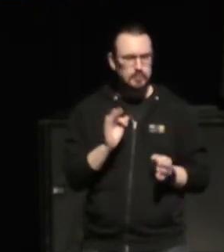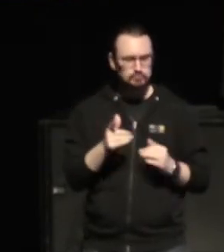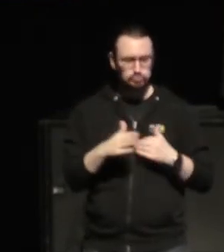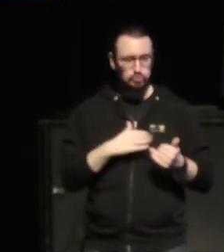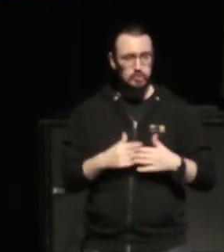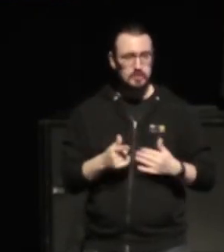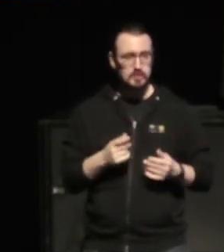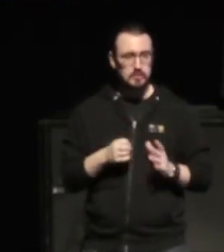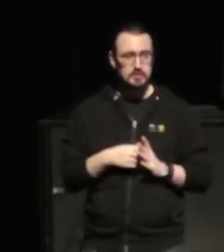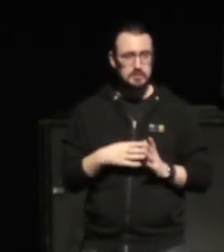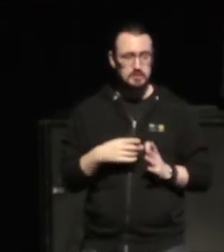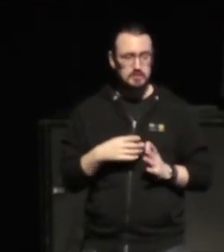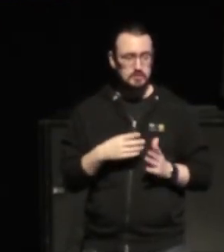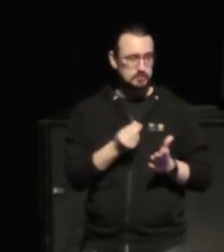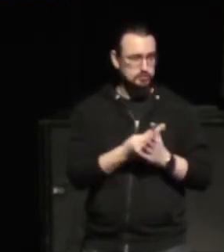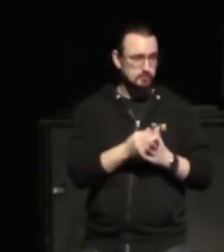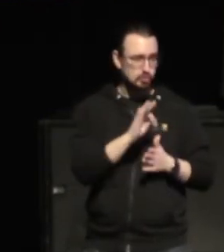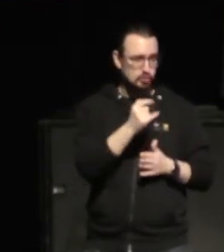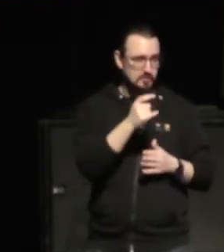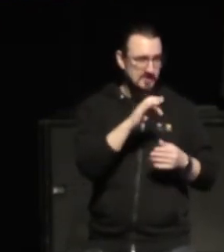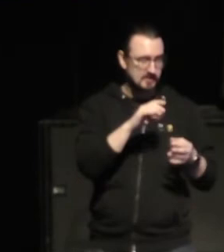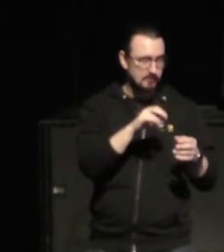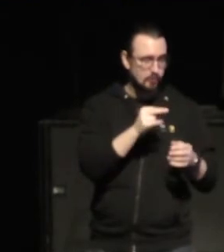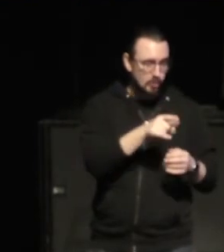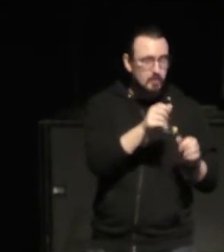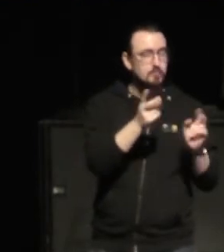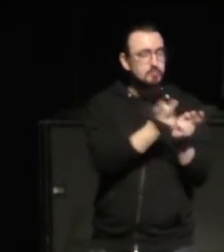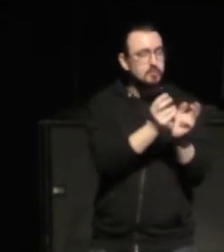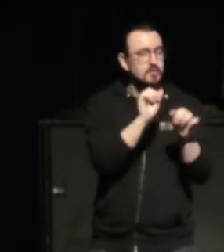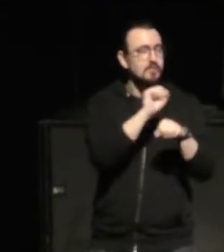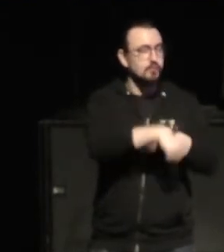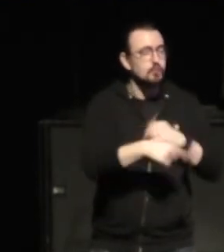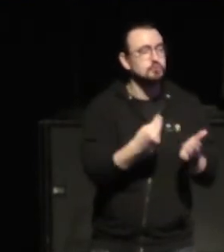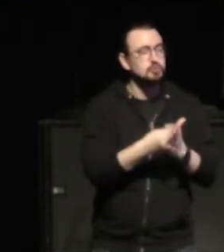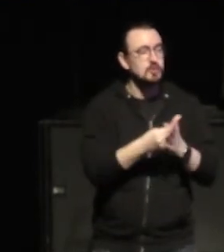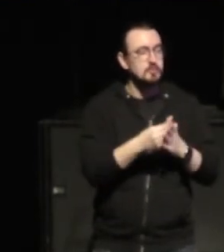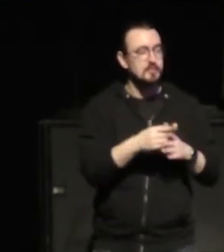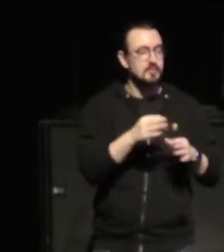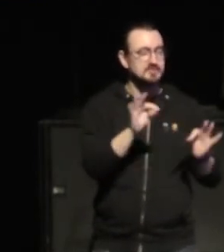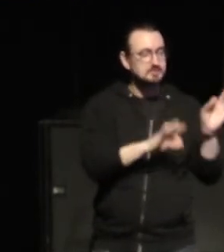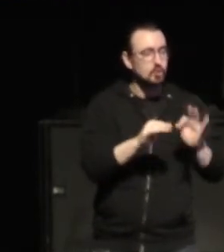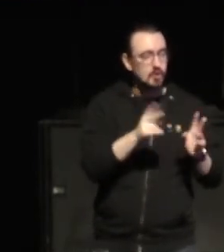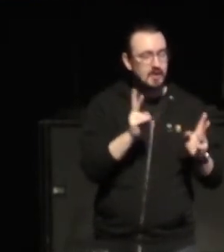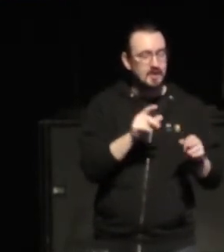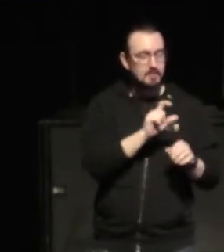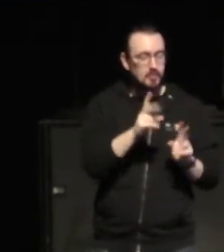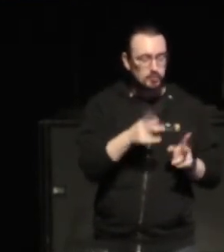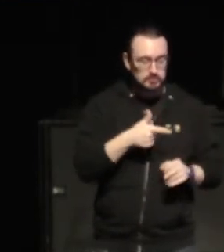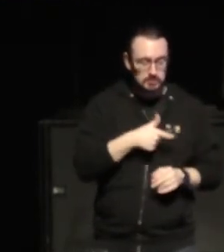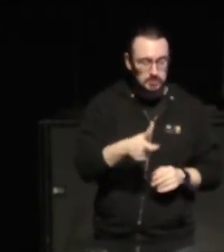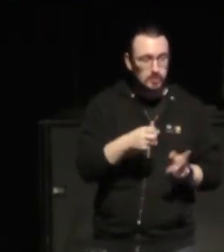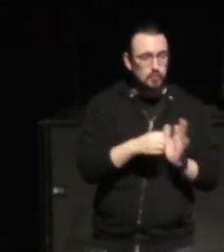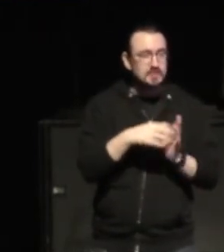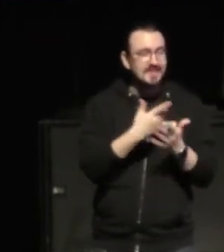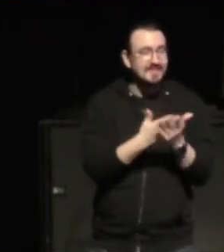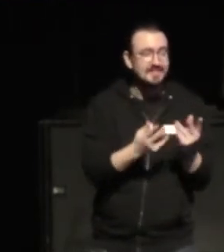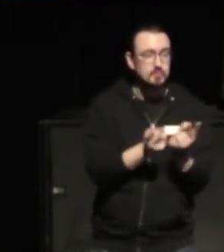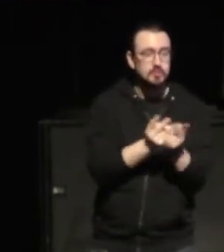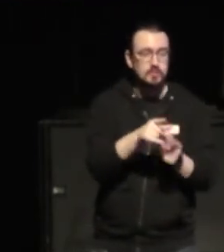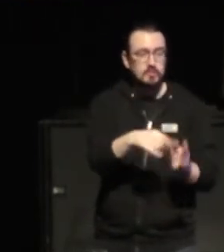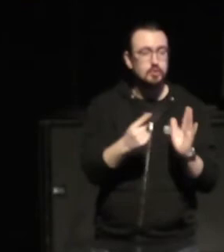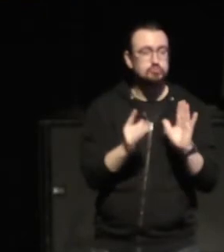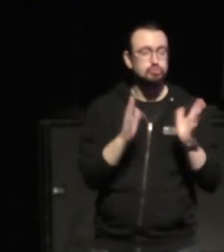go, because if they buy hybrid seeds, they will have to buy fertilizer, because with the fertilizers, the seed won't germinate. I don't know